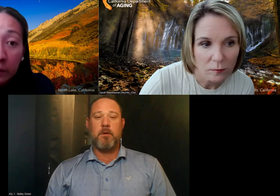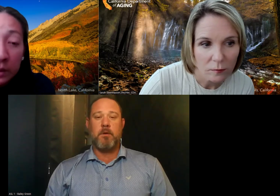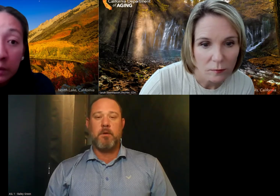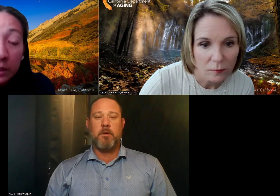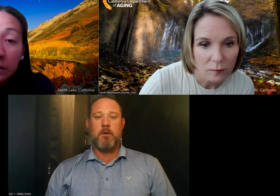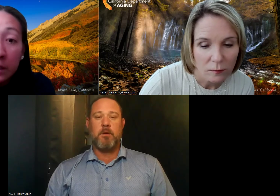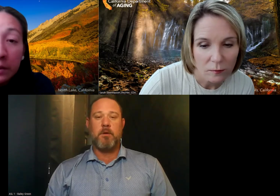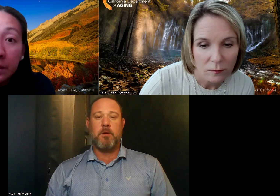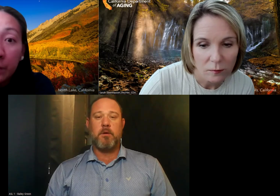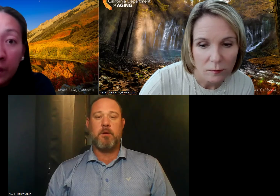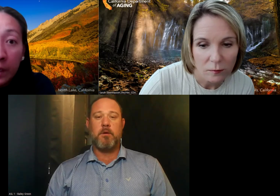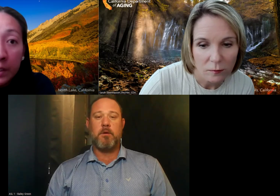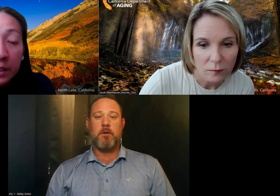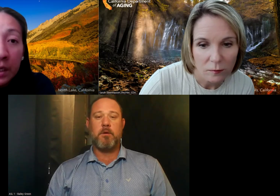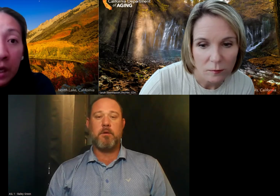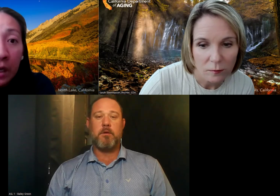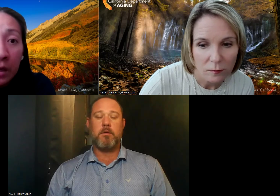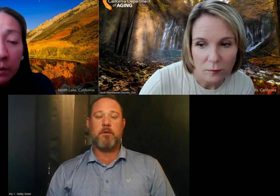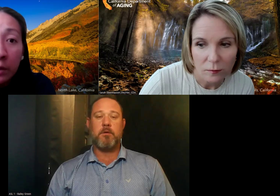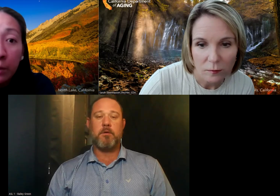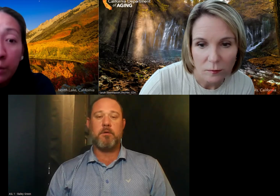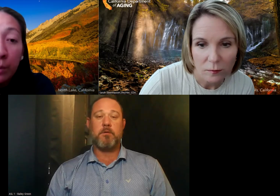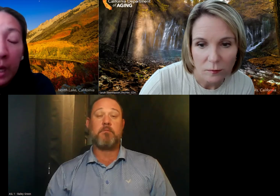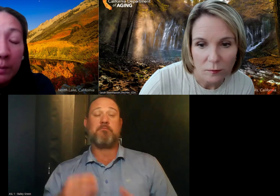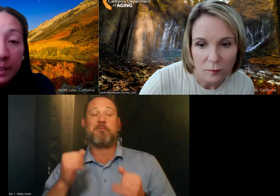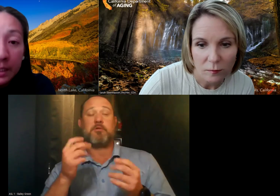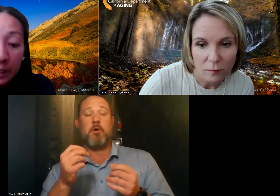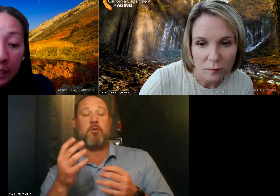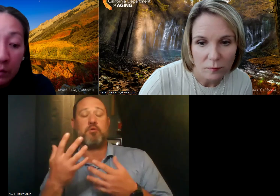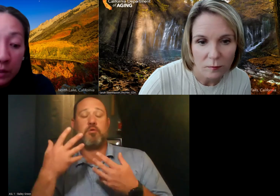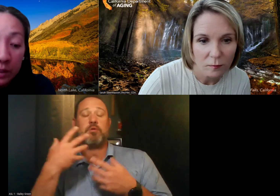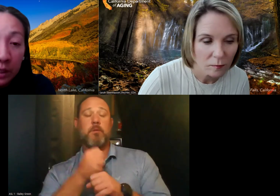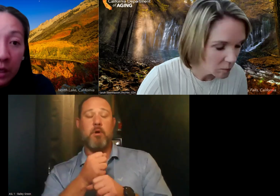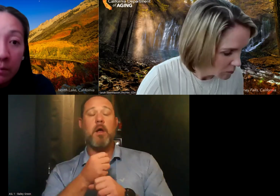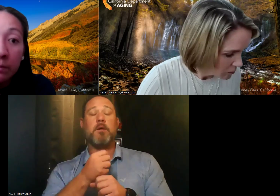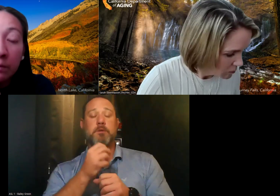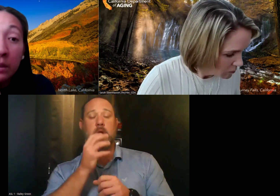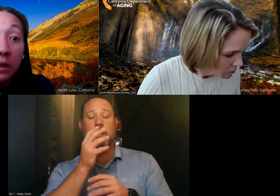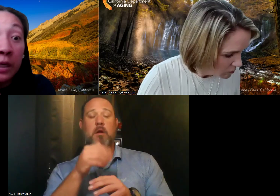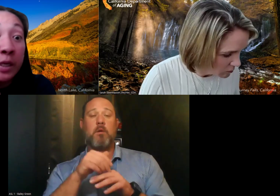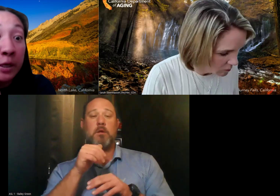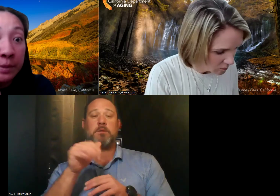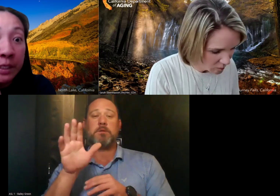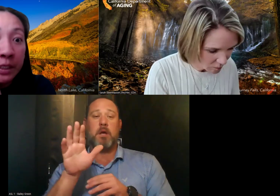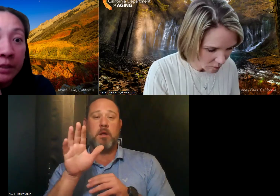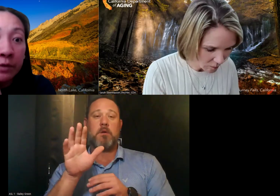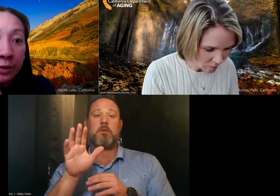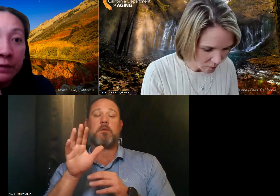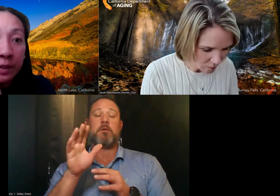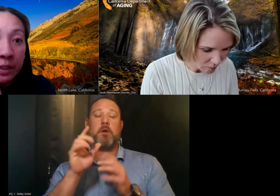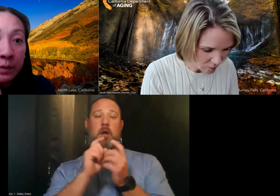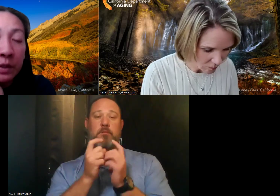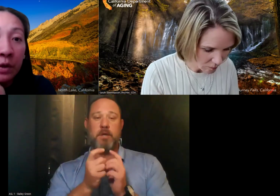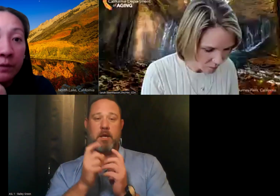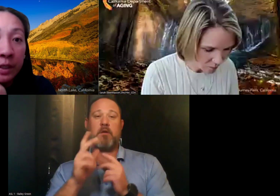Yeah, so just gonna summarize, I'll be sending out an updated